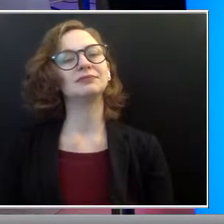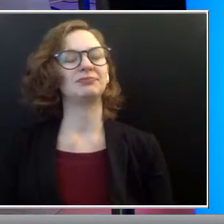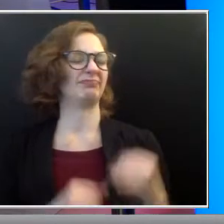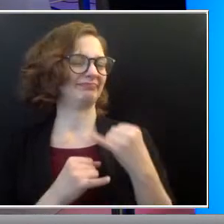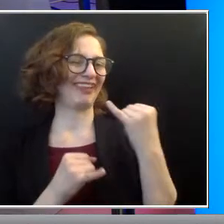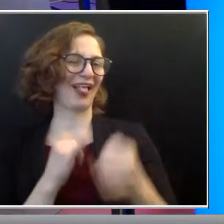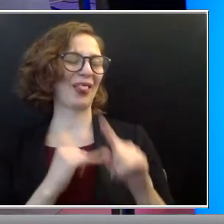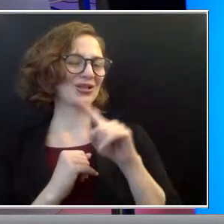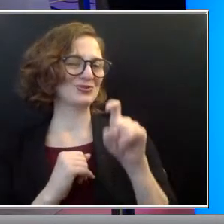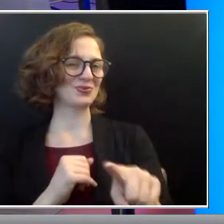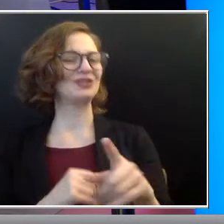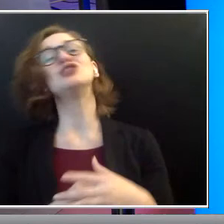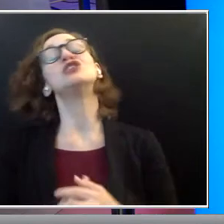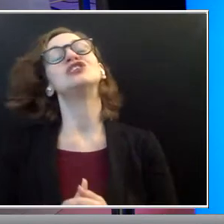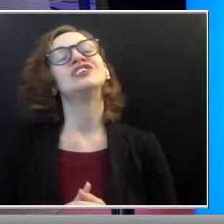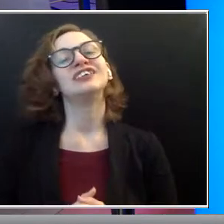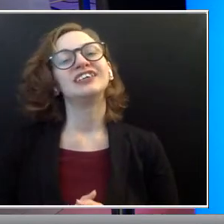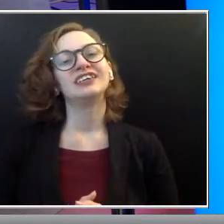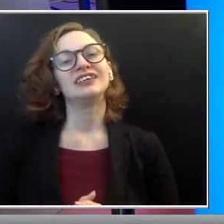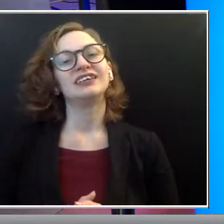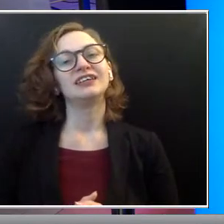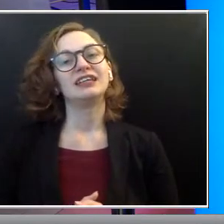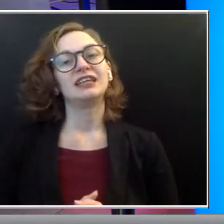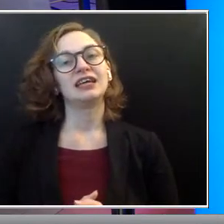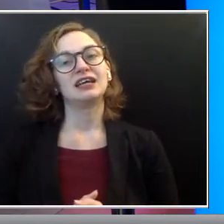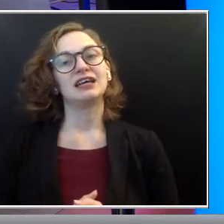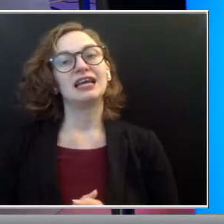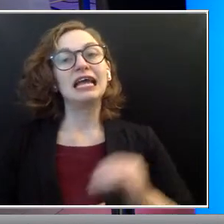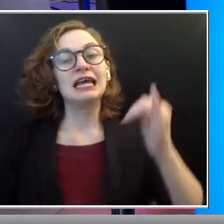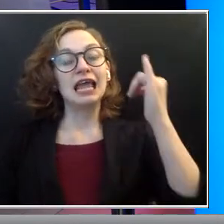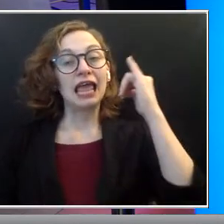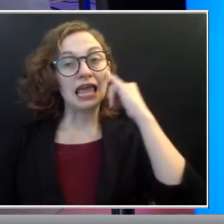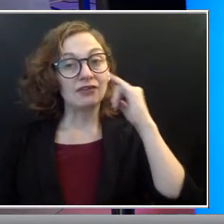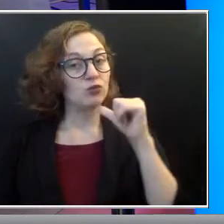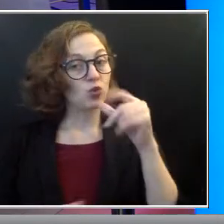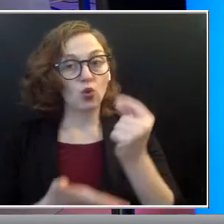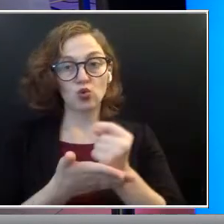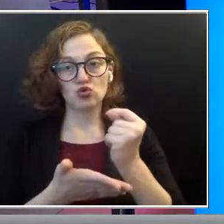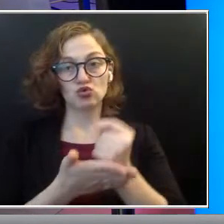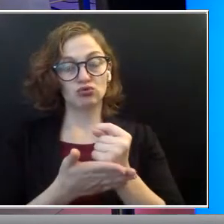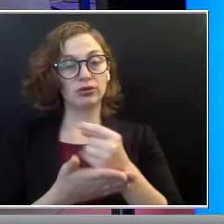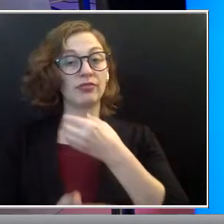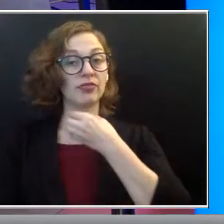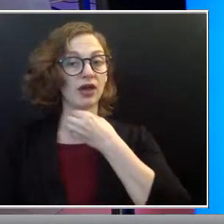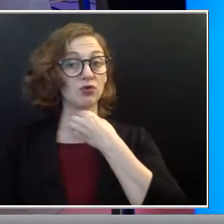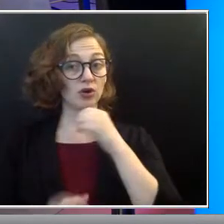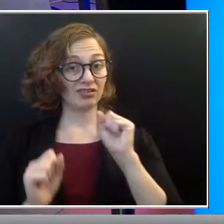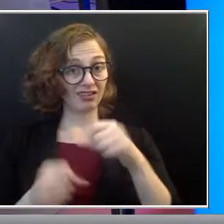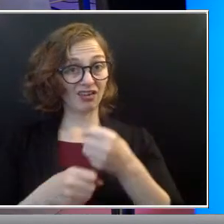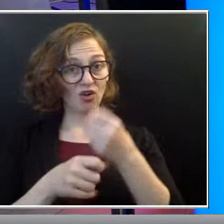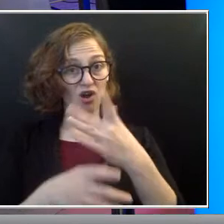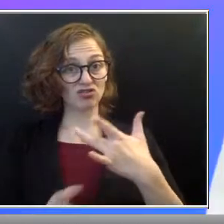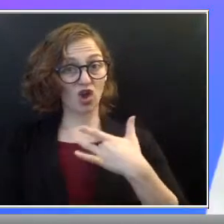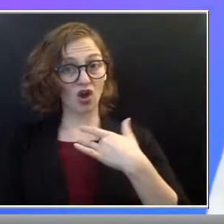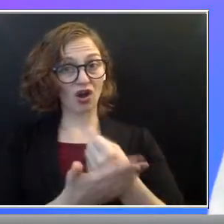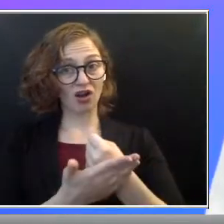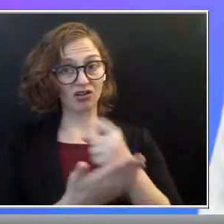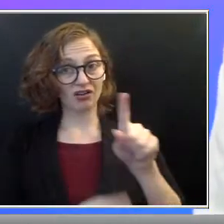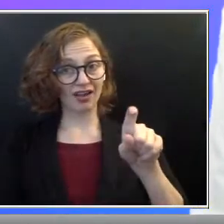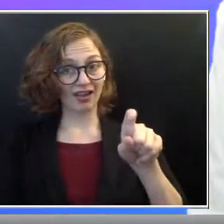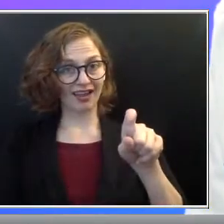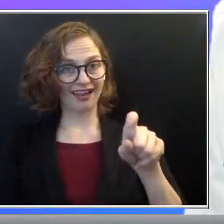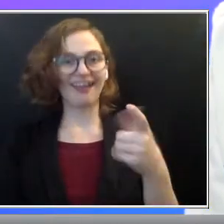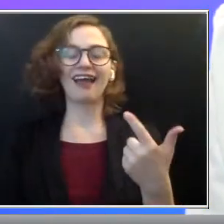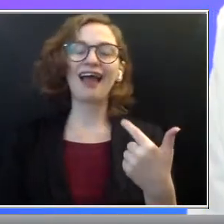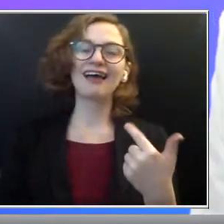is, can you have a heart attack if you don't get your thyroid treated? How common would that be? Well, I'm a cardiologist, so the answer to the